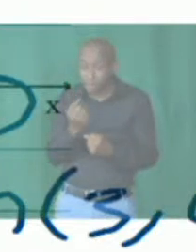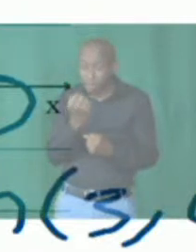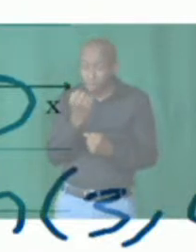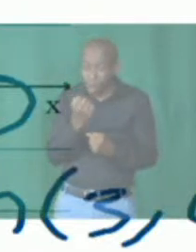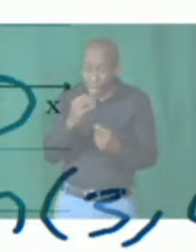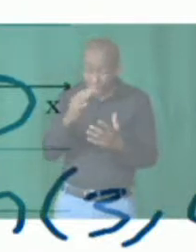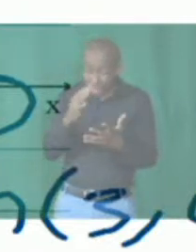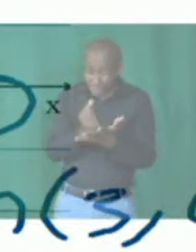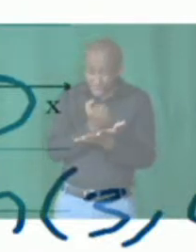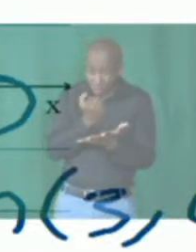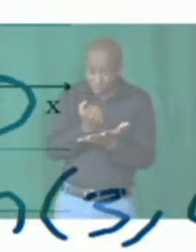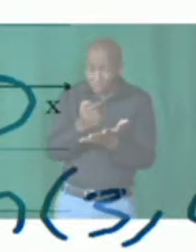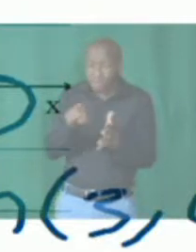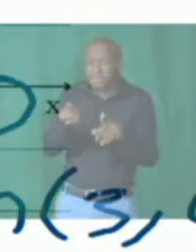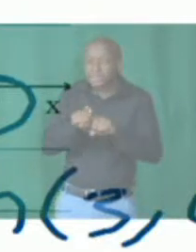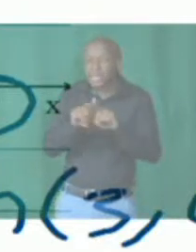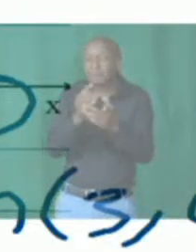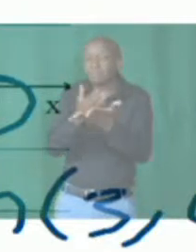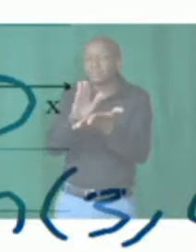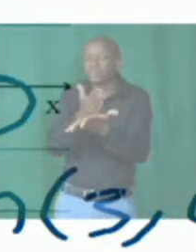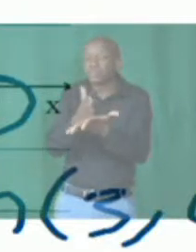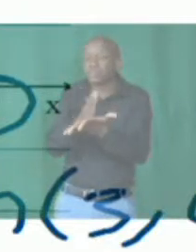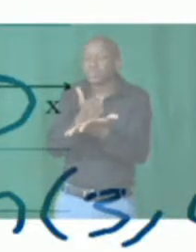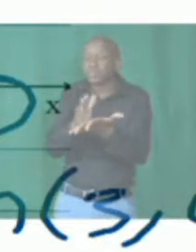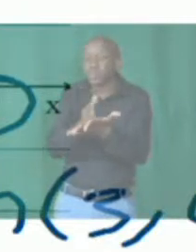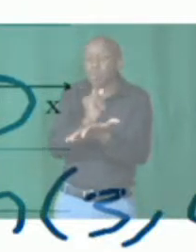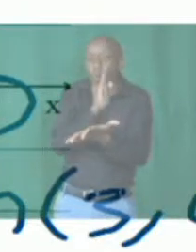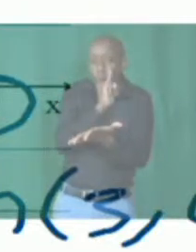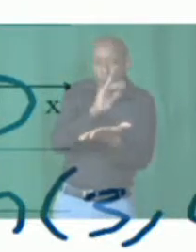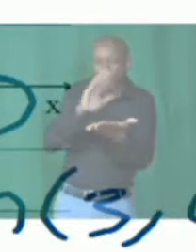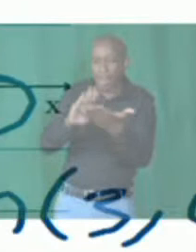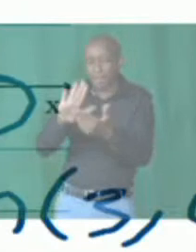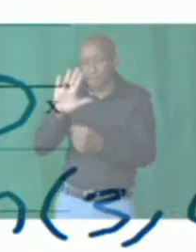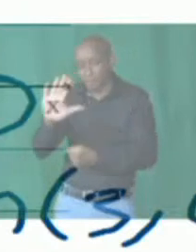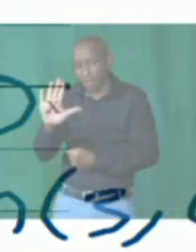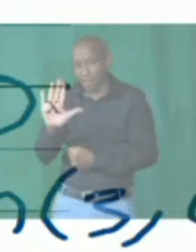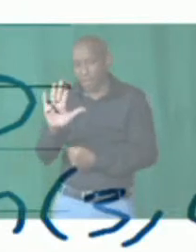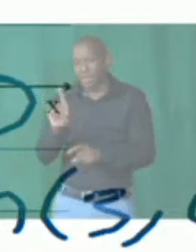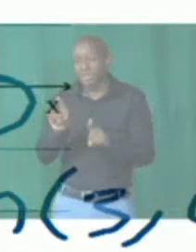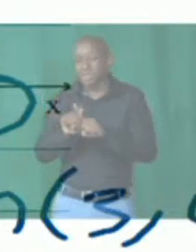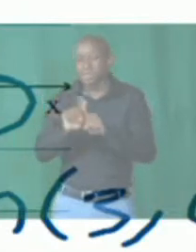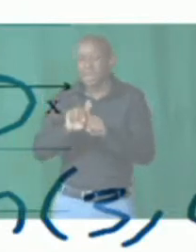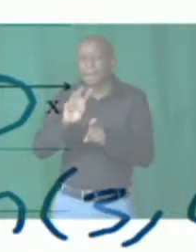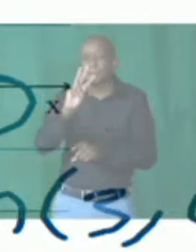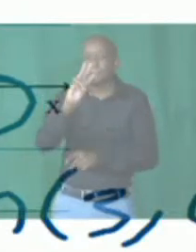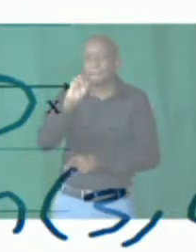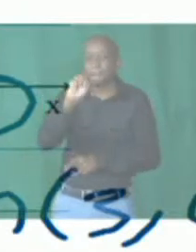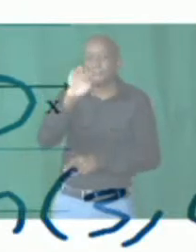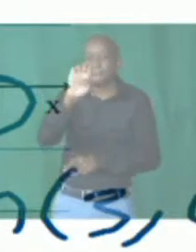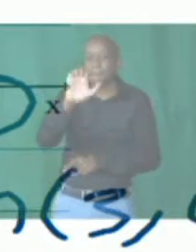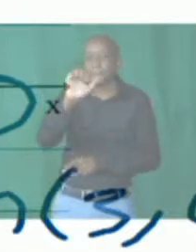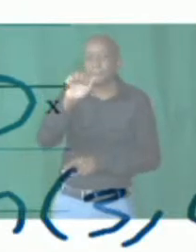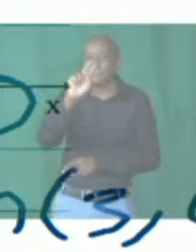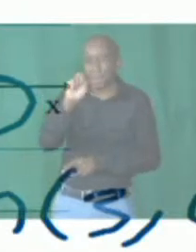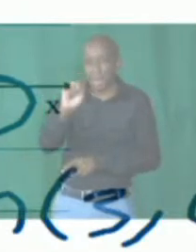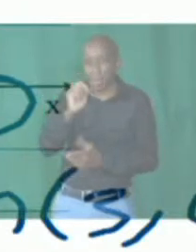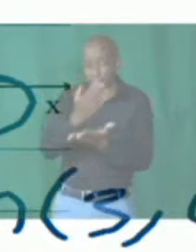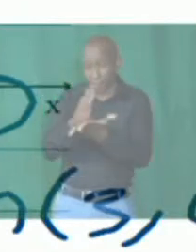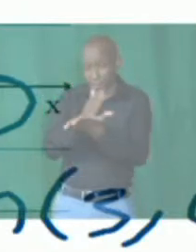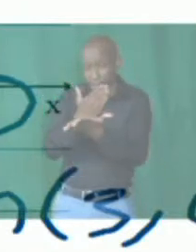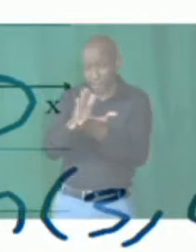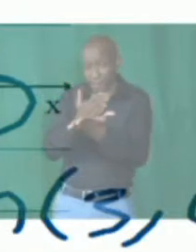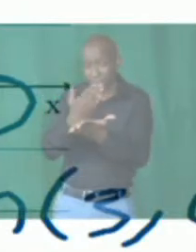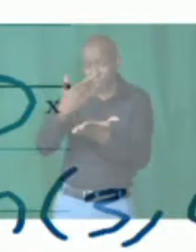take the average of 1 and 5, which is just the mean. We call it the mean. That's the correct